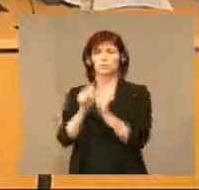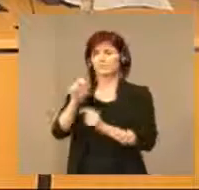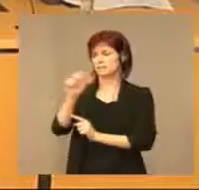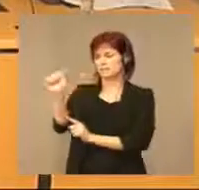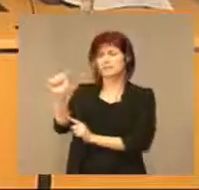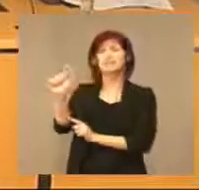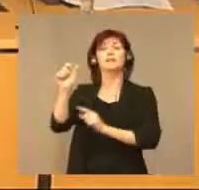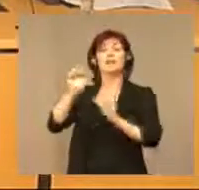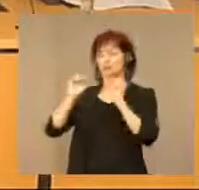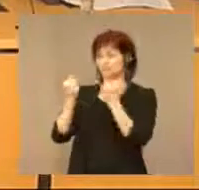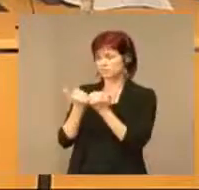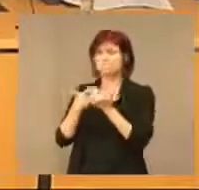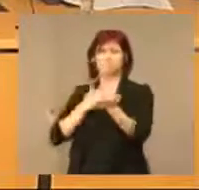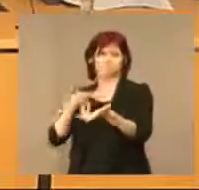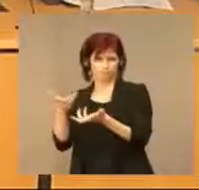agencies.